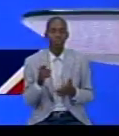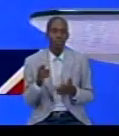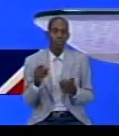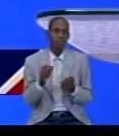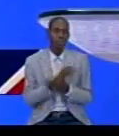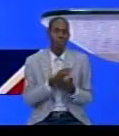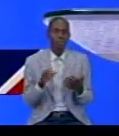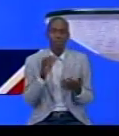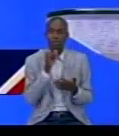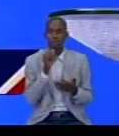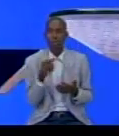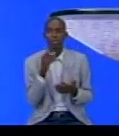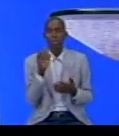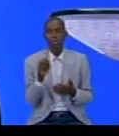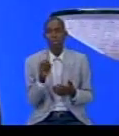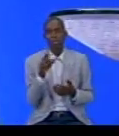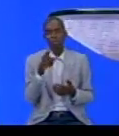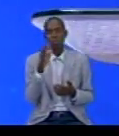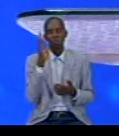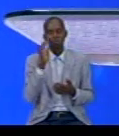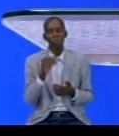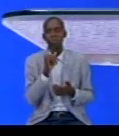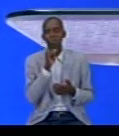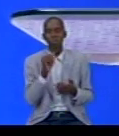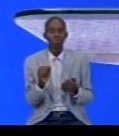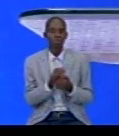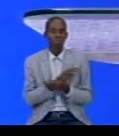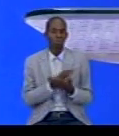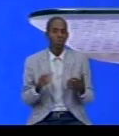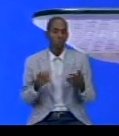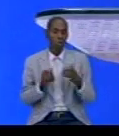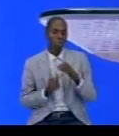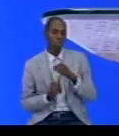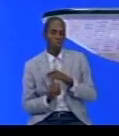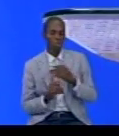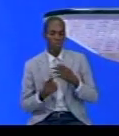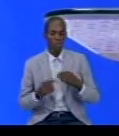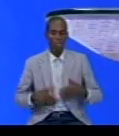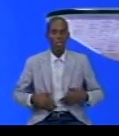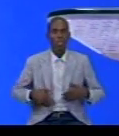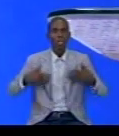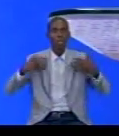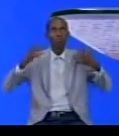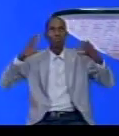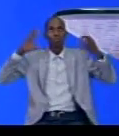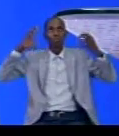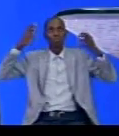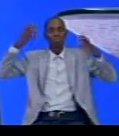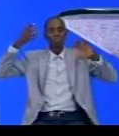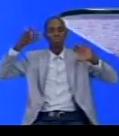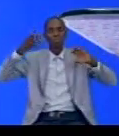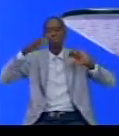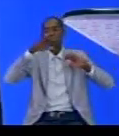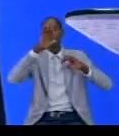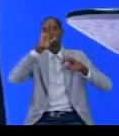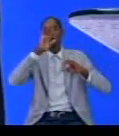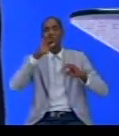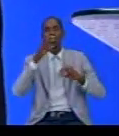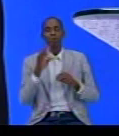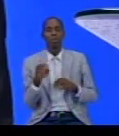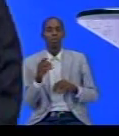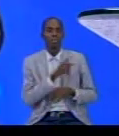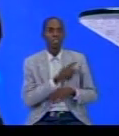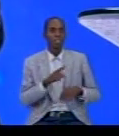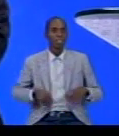you're not going to perish. You're not going to perish under the anger and the fury and the frustration of